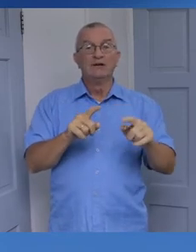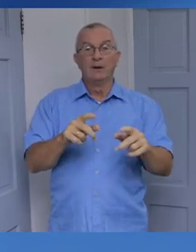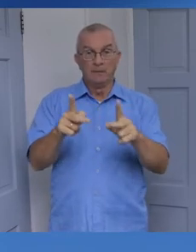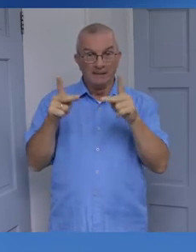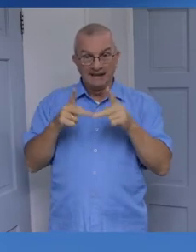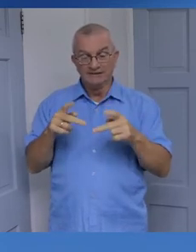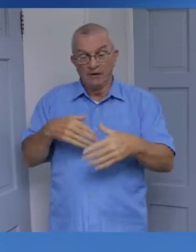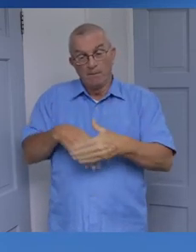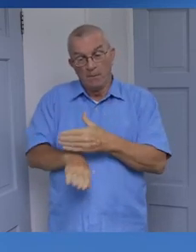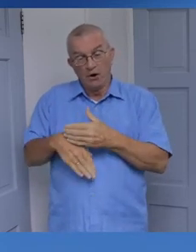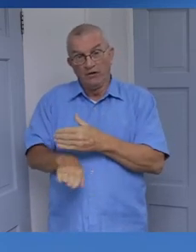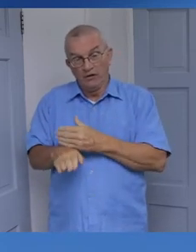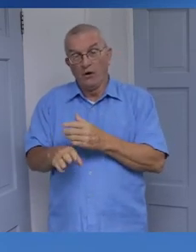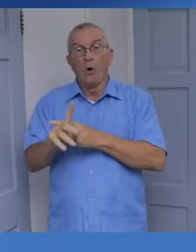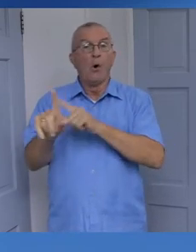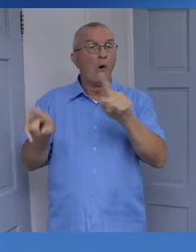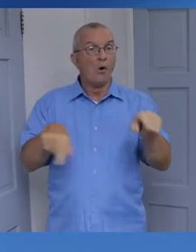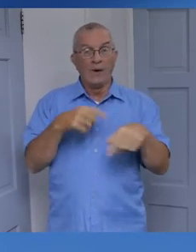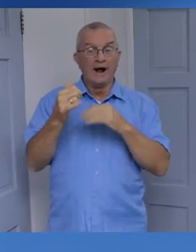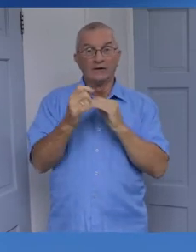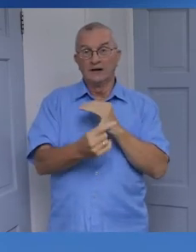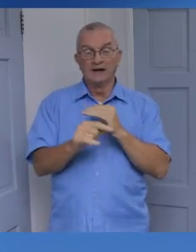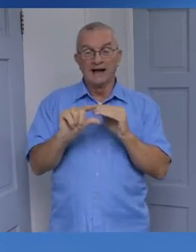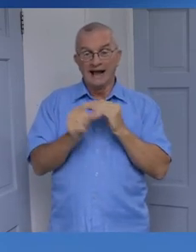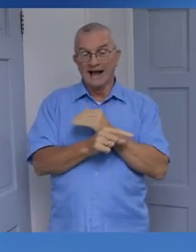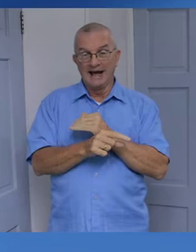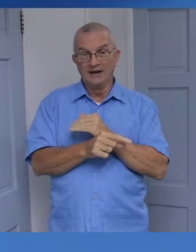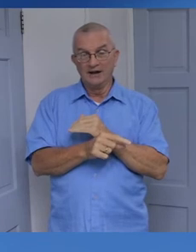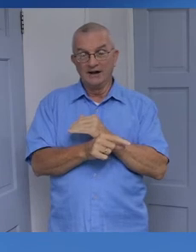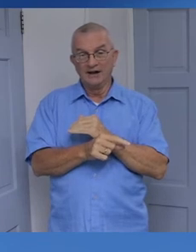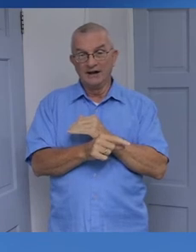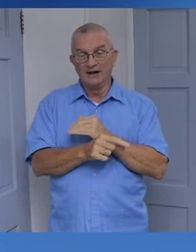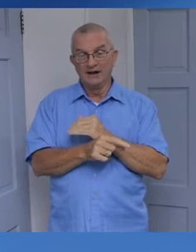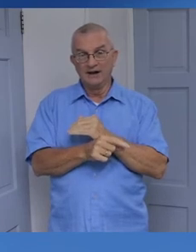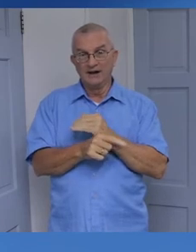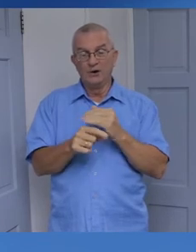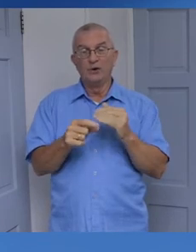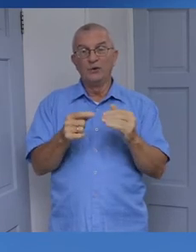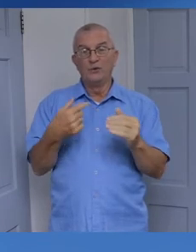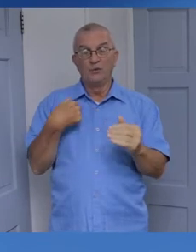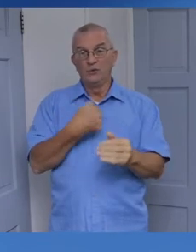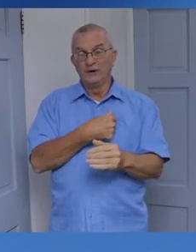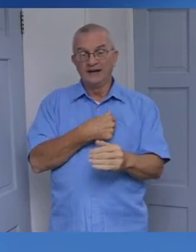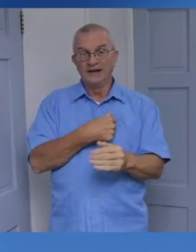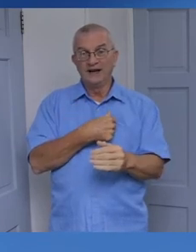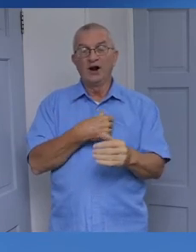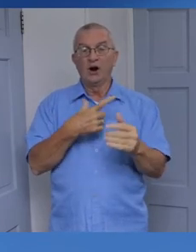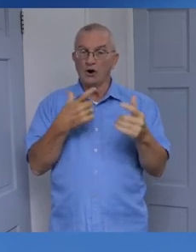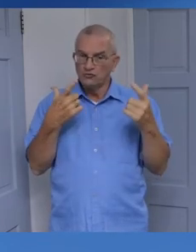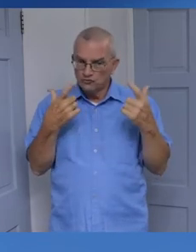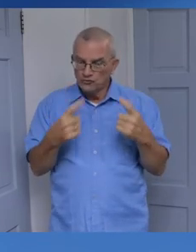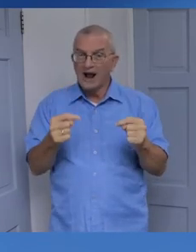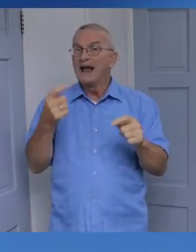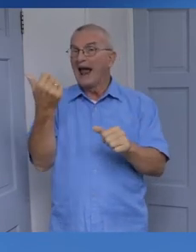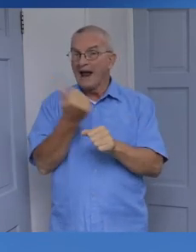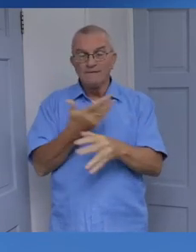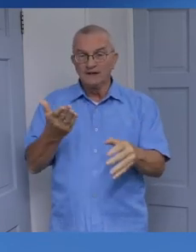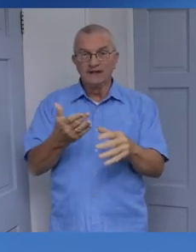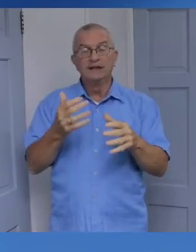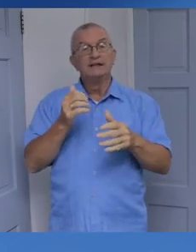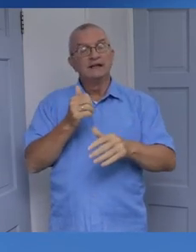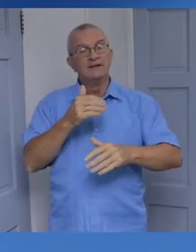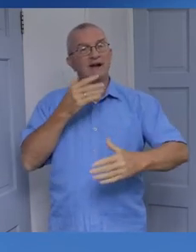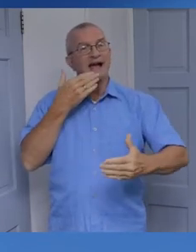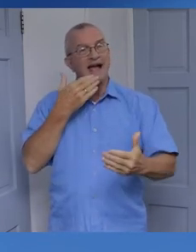of staff are pulling all efforts to provide excellent care. I encourage all our midwives